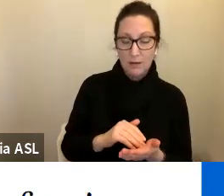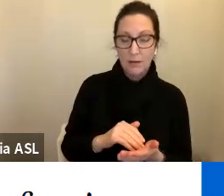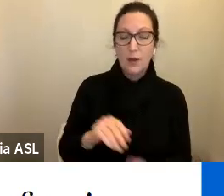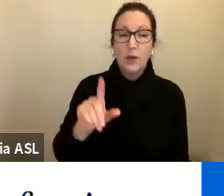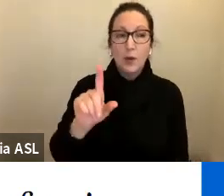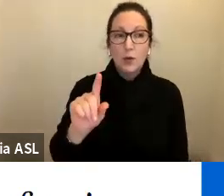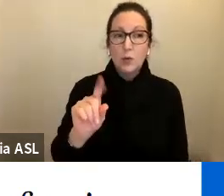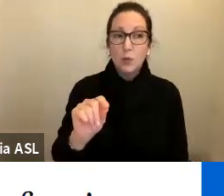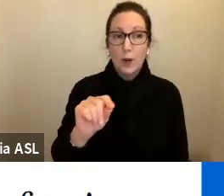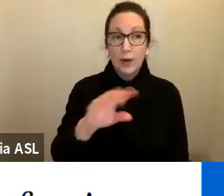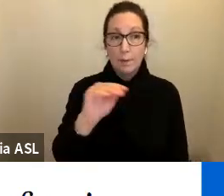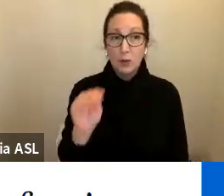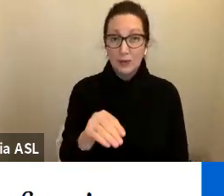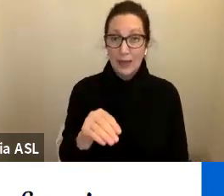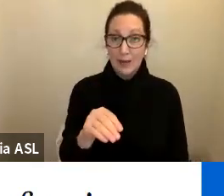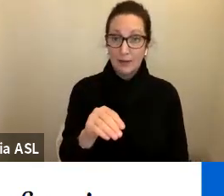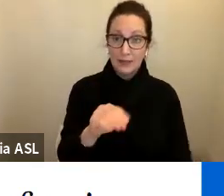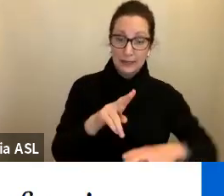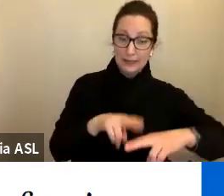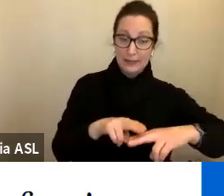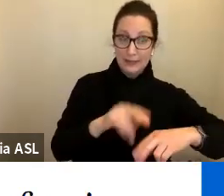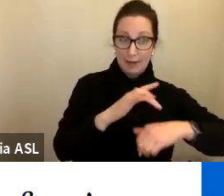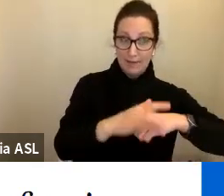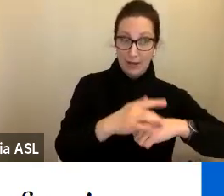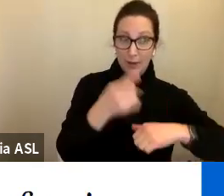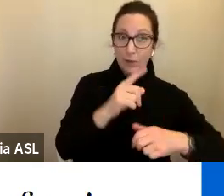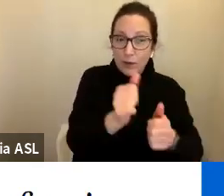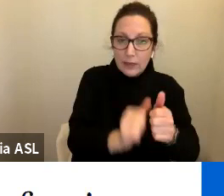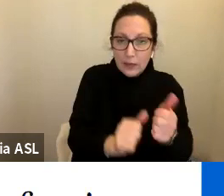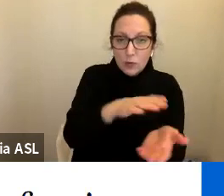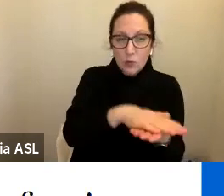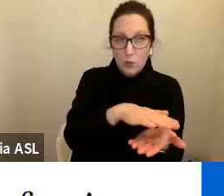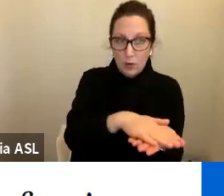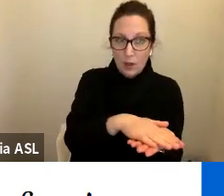of the seats in each exam school